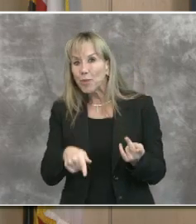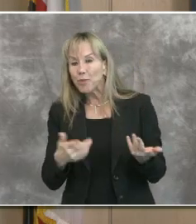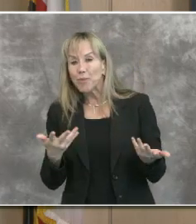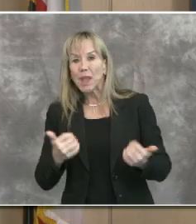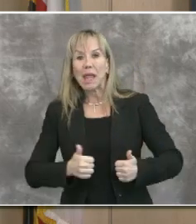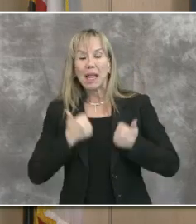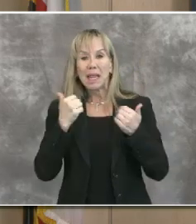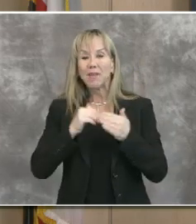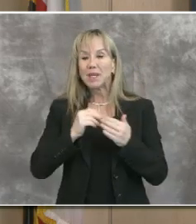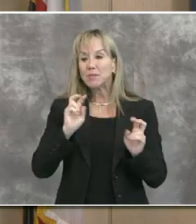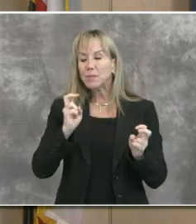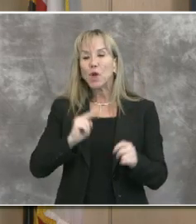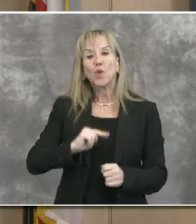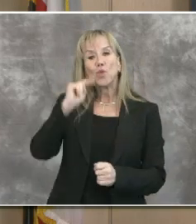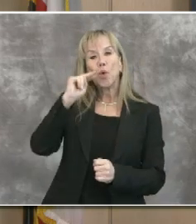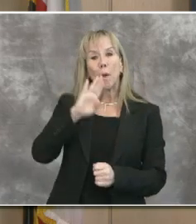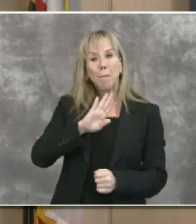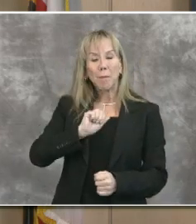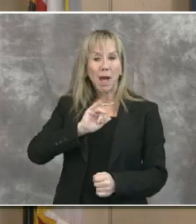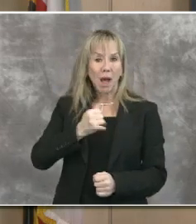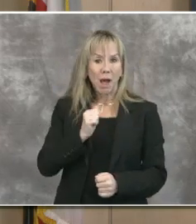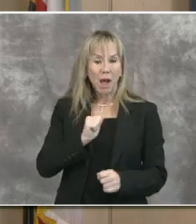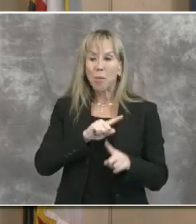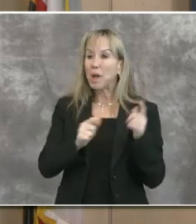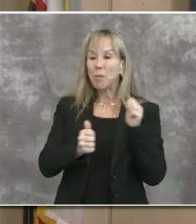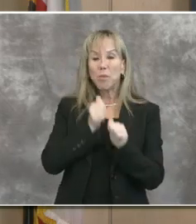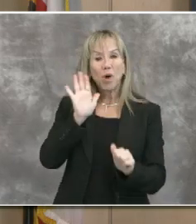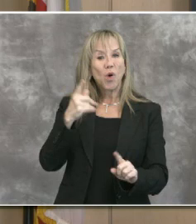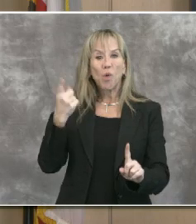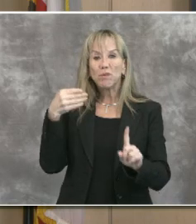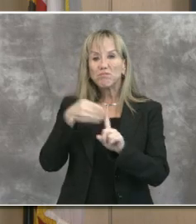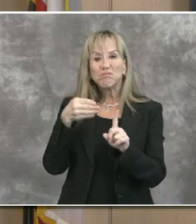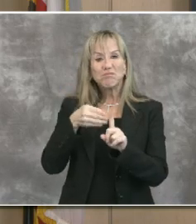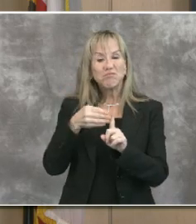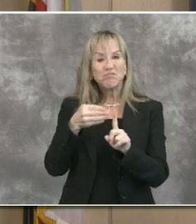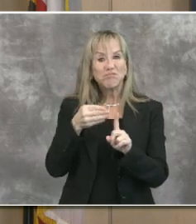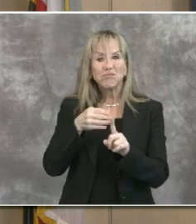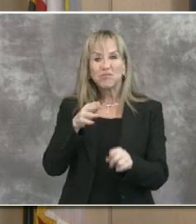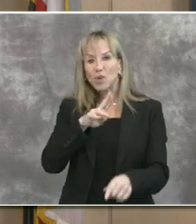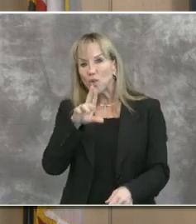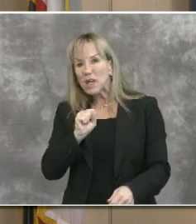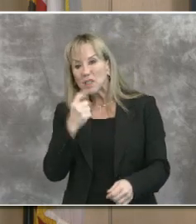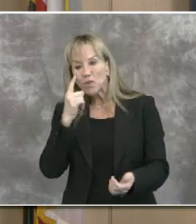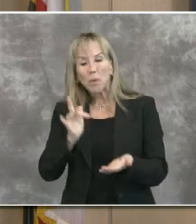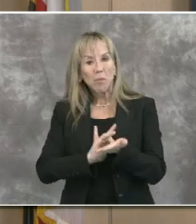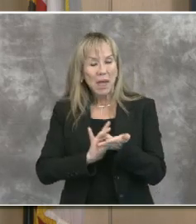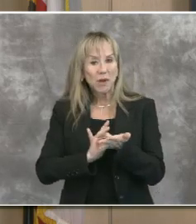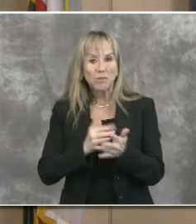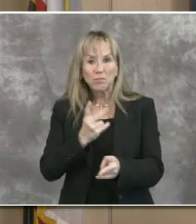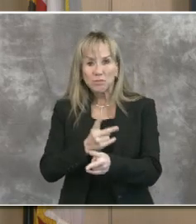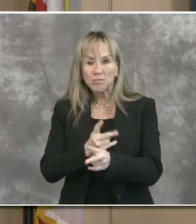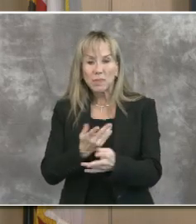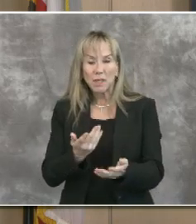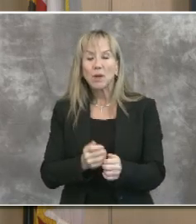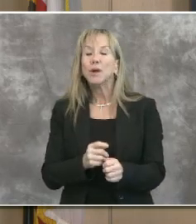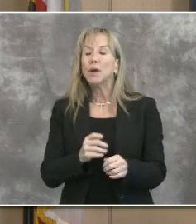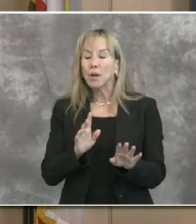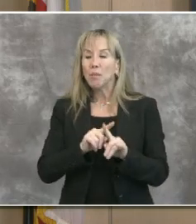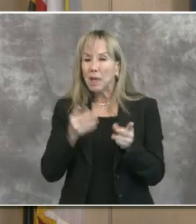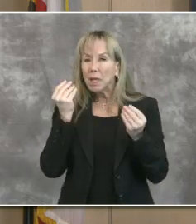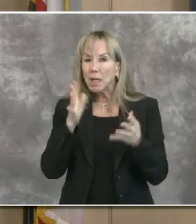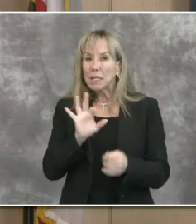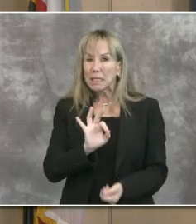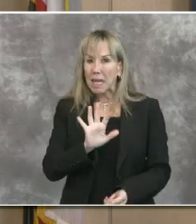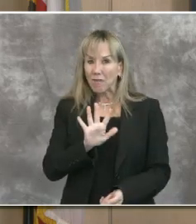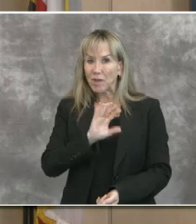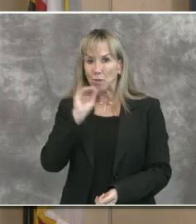live in northern Baja California, but actually get most of their medical care in the United States. But 95% of the individuals